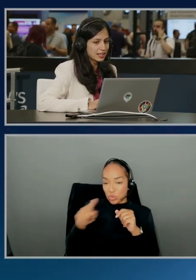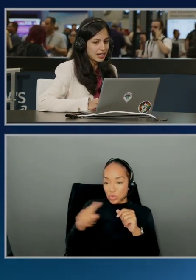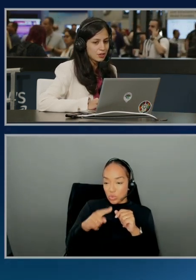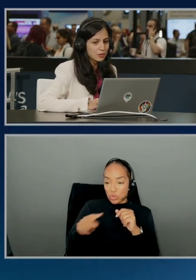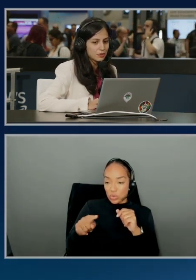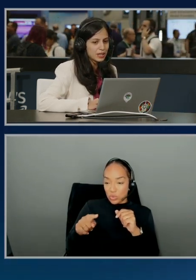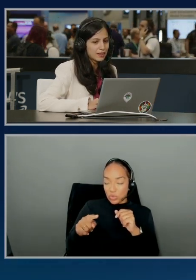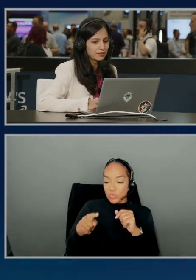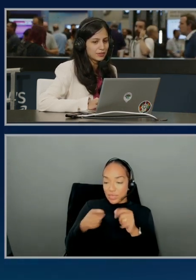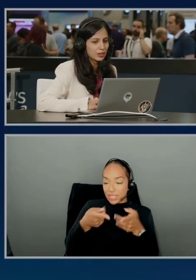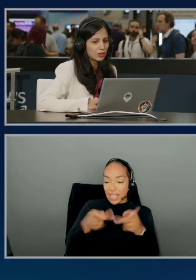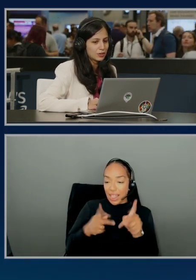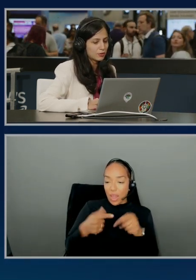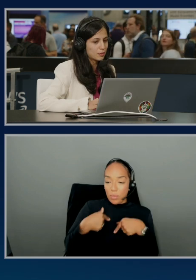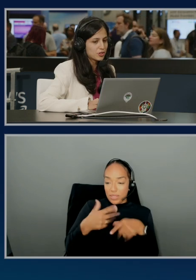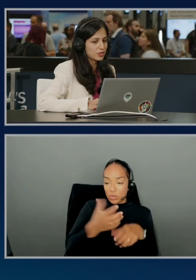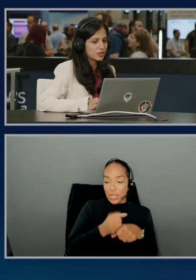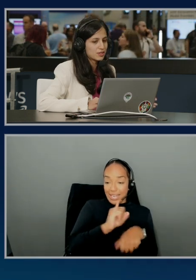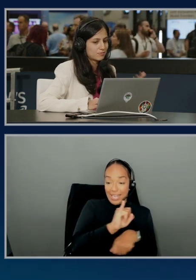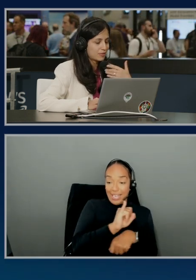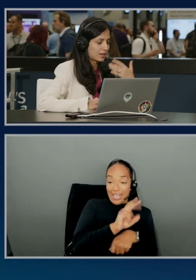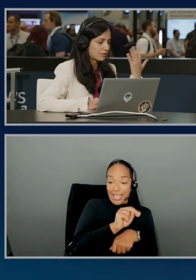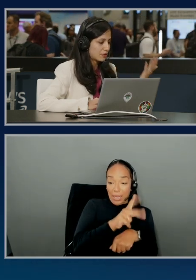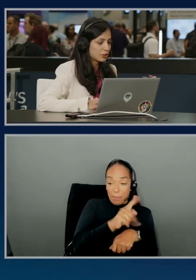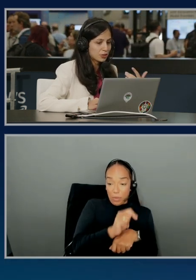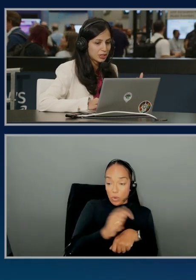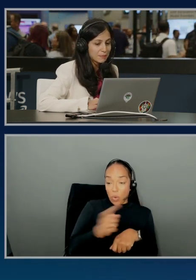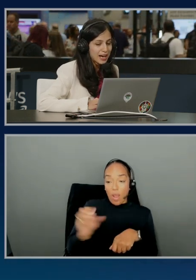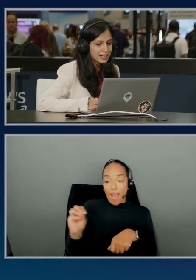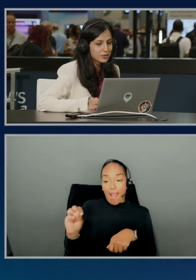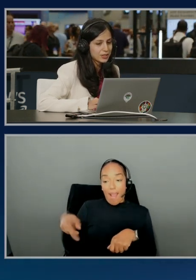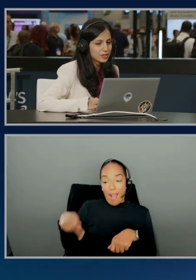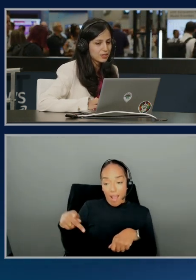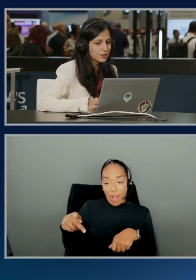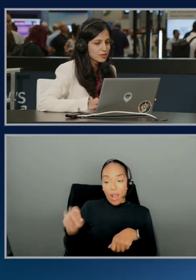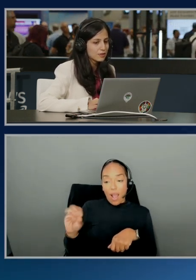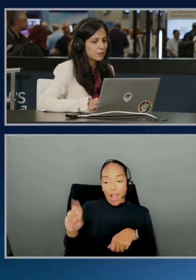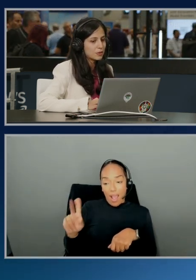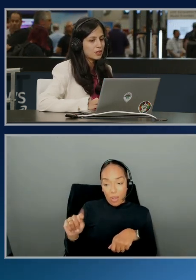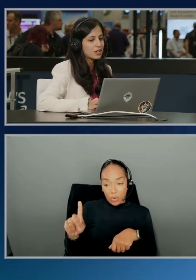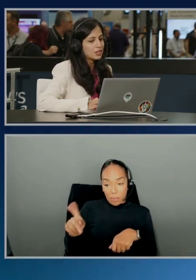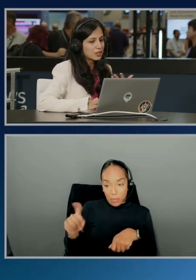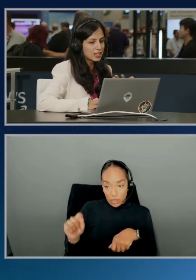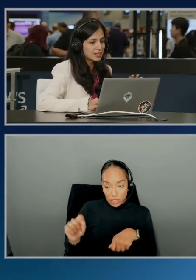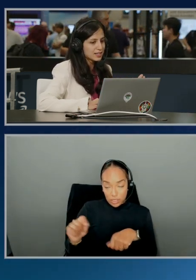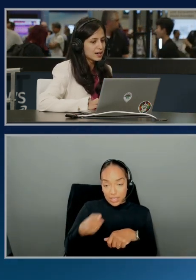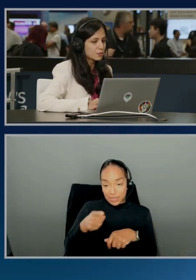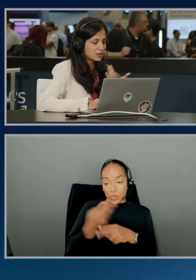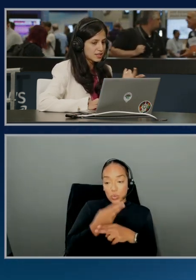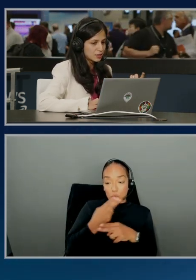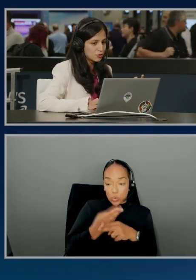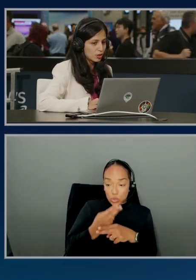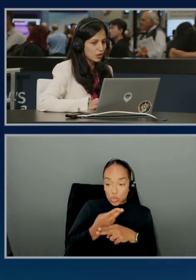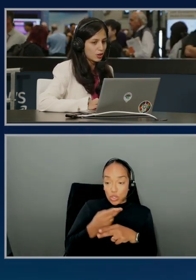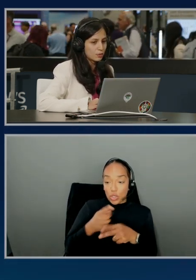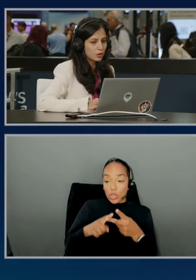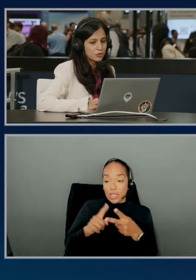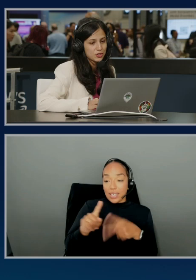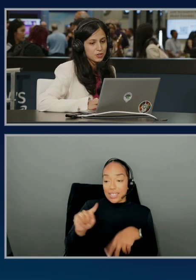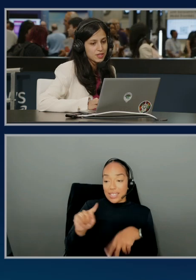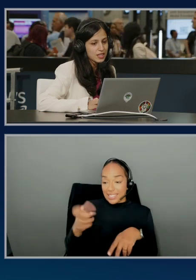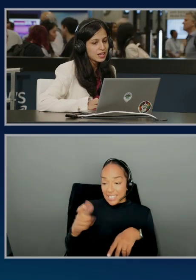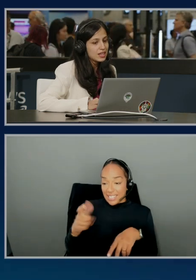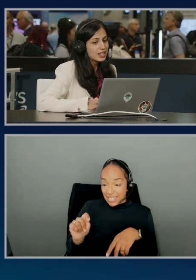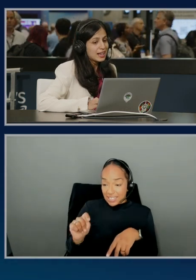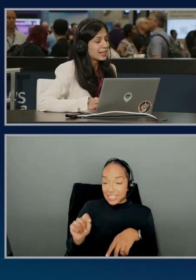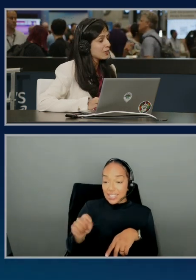or get an output. We have a lot of options, and we're going to keep adding to it. So it's a user input, you get a text output. These are the two